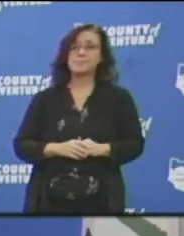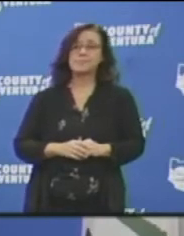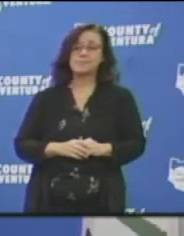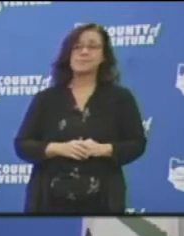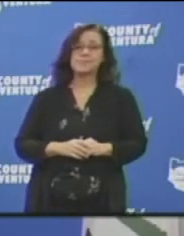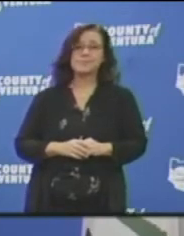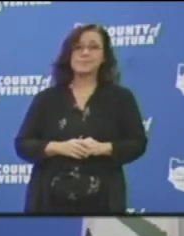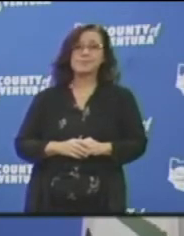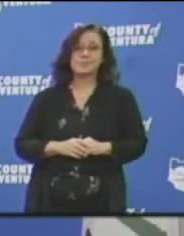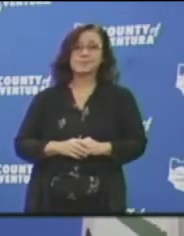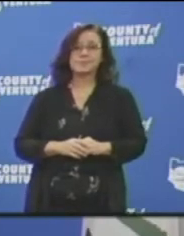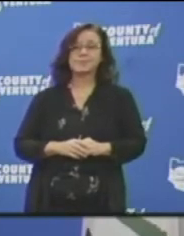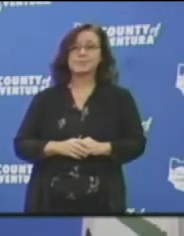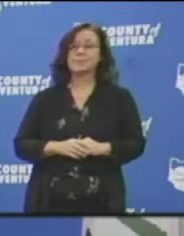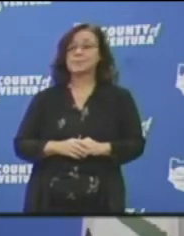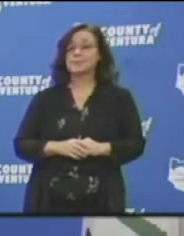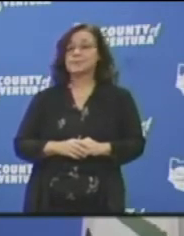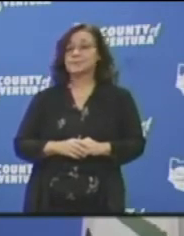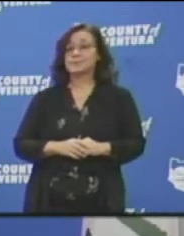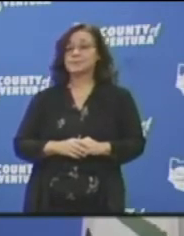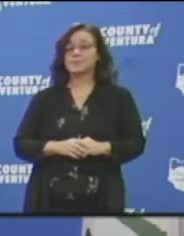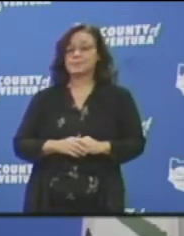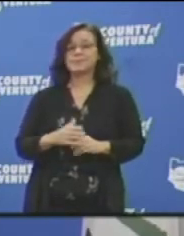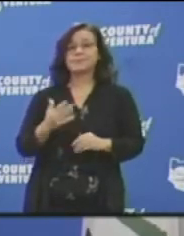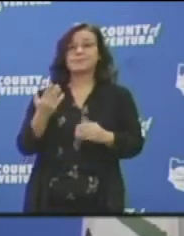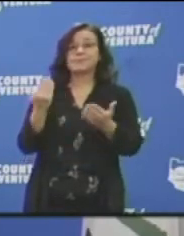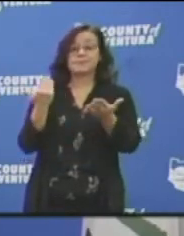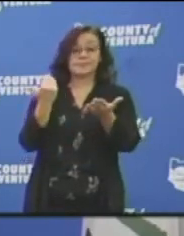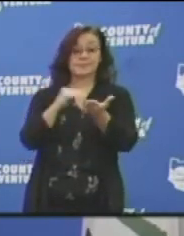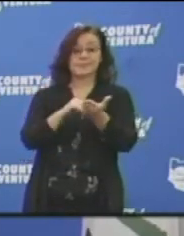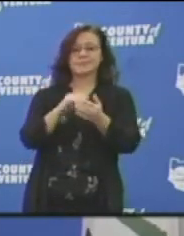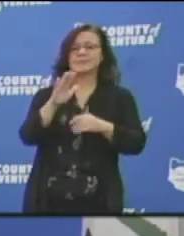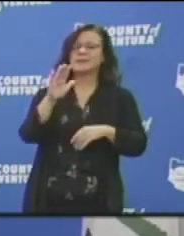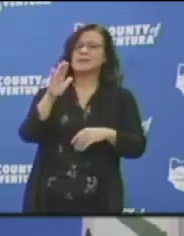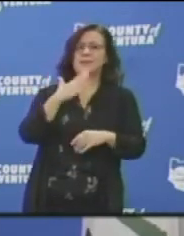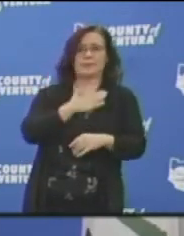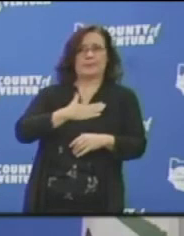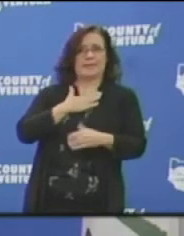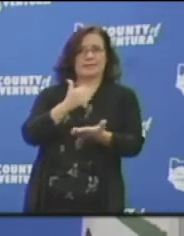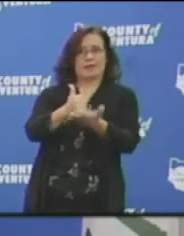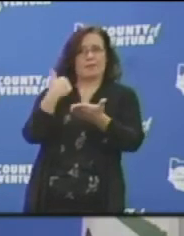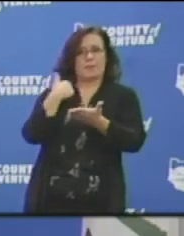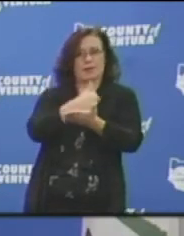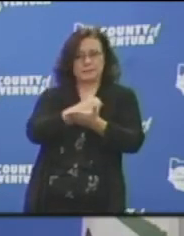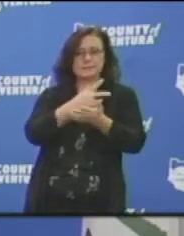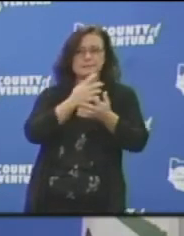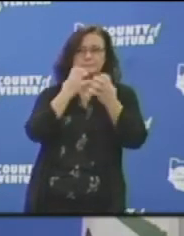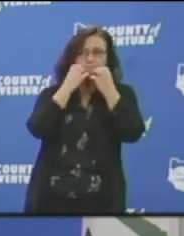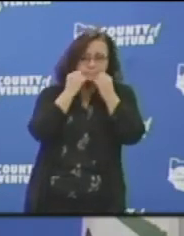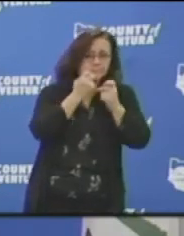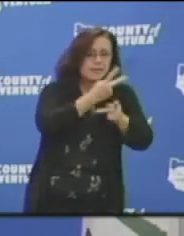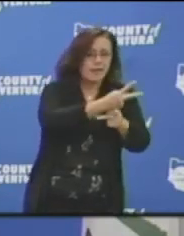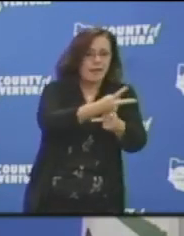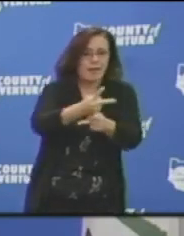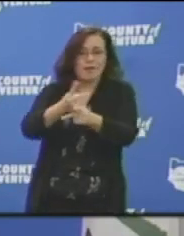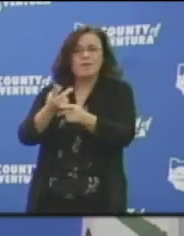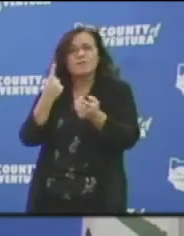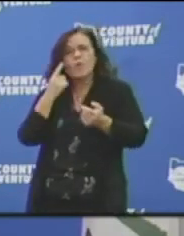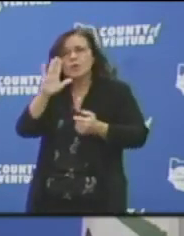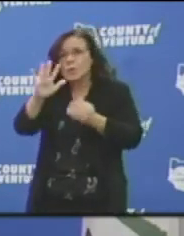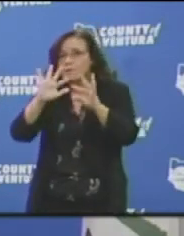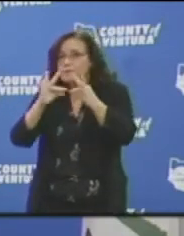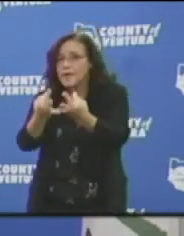So again, please help us take the best care possible for your loved ones,